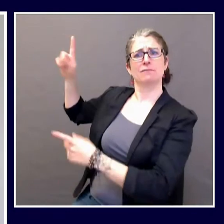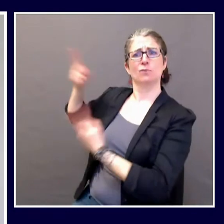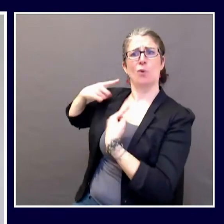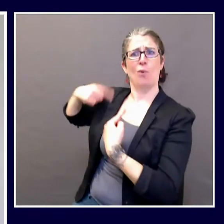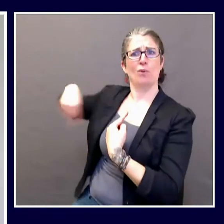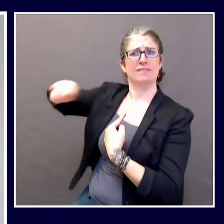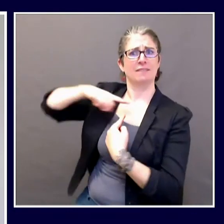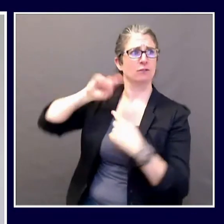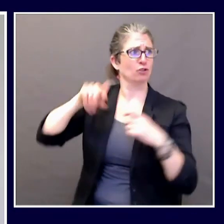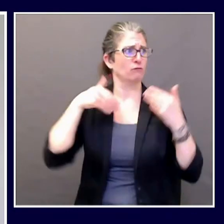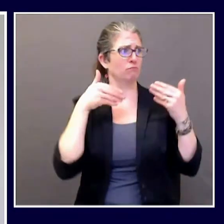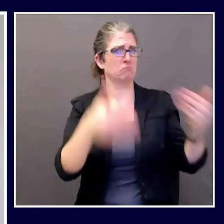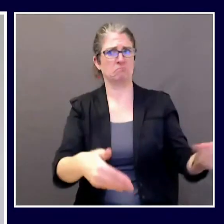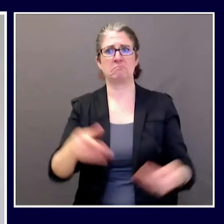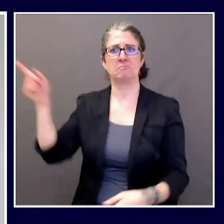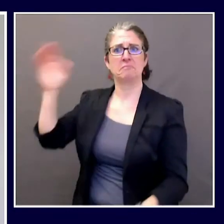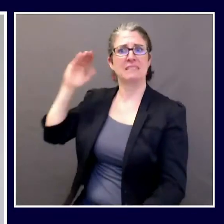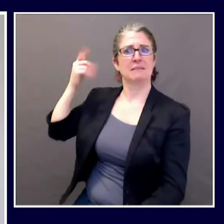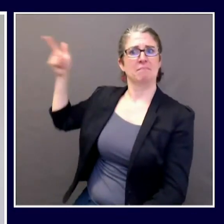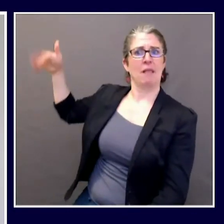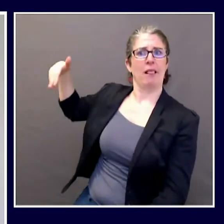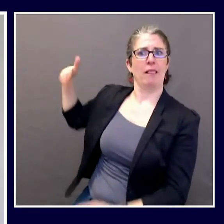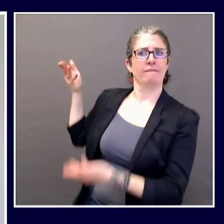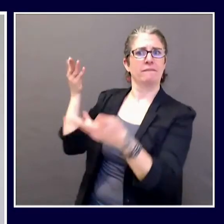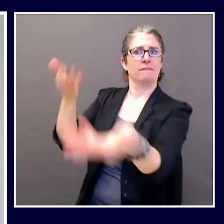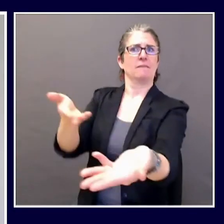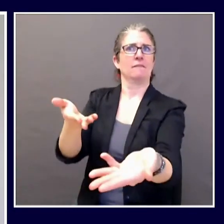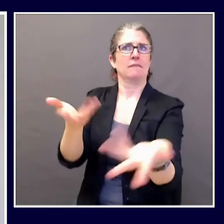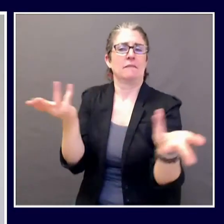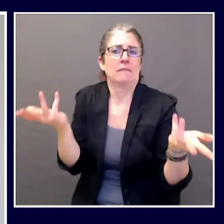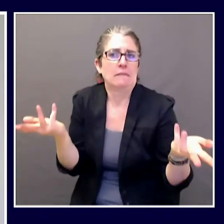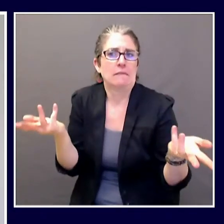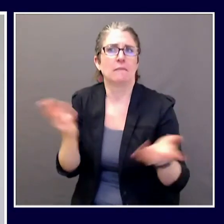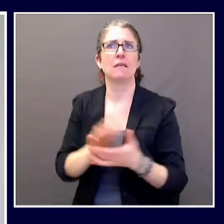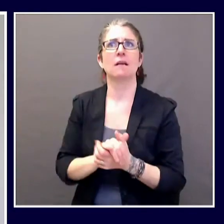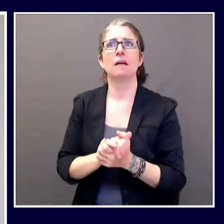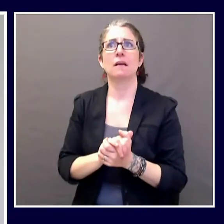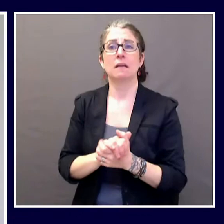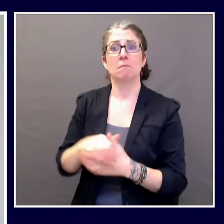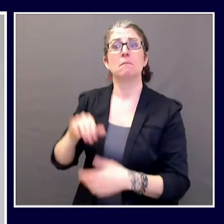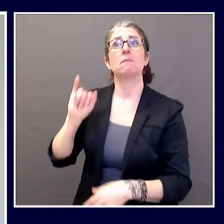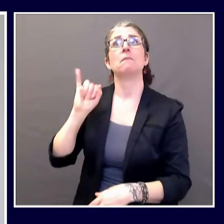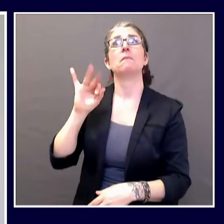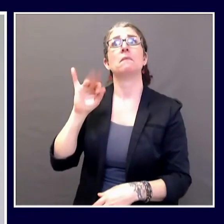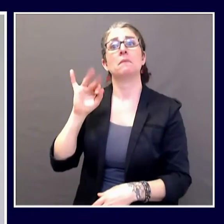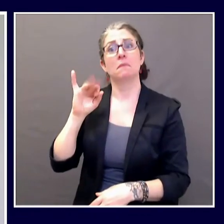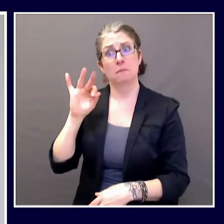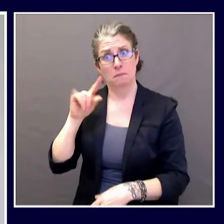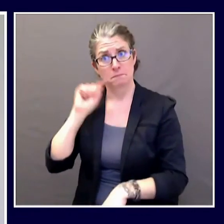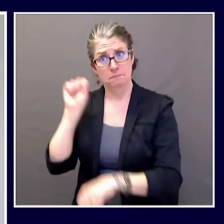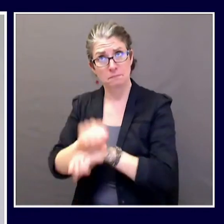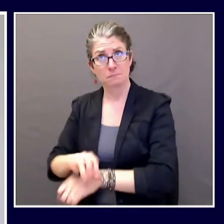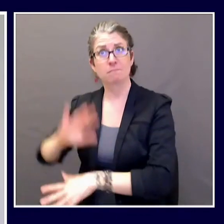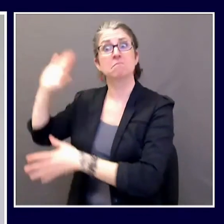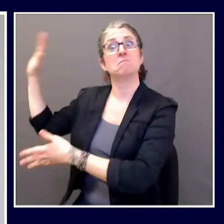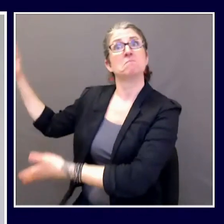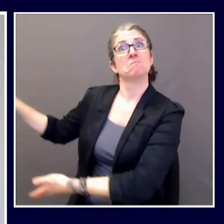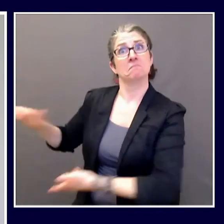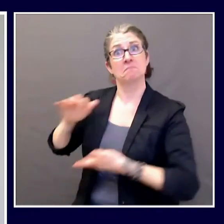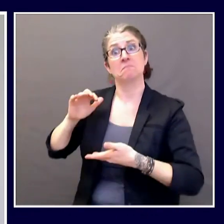it's another assumption that is fair to make, which is if vaccine is coming into the state, it's being used. So we've received around